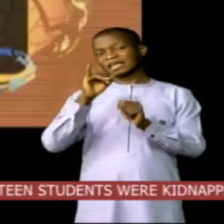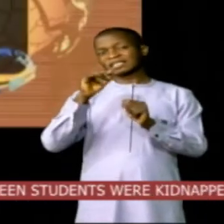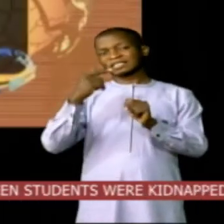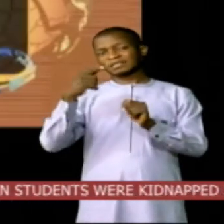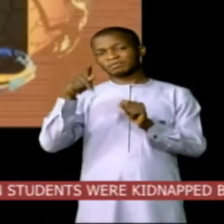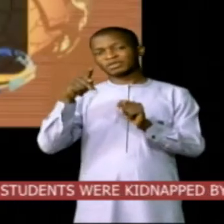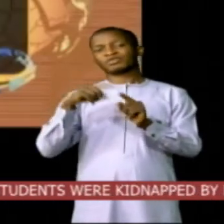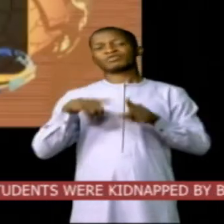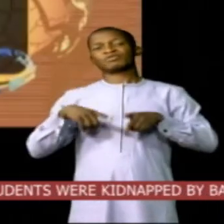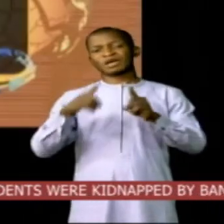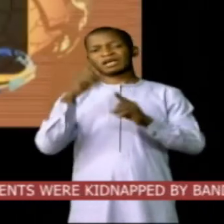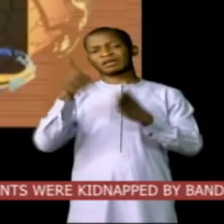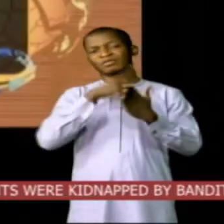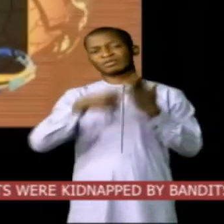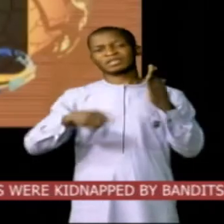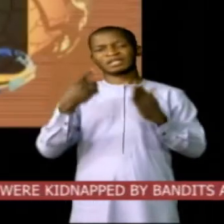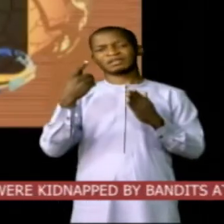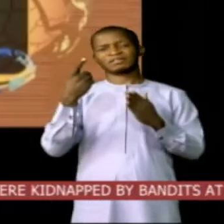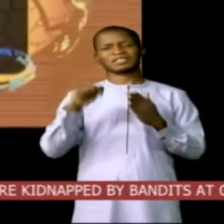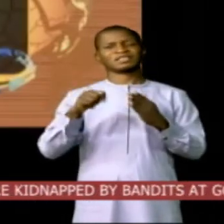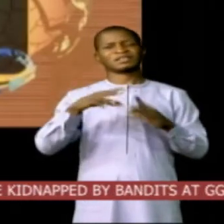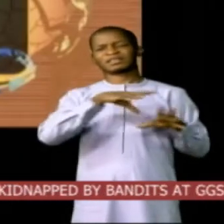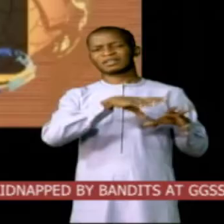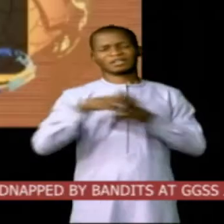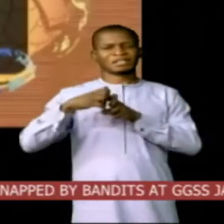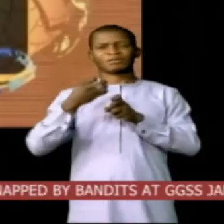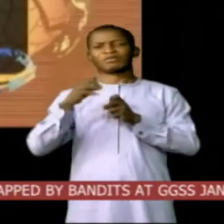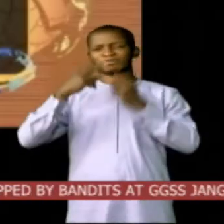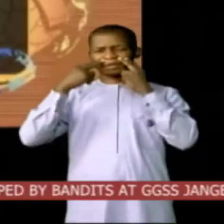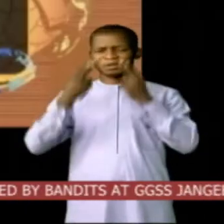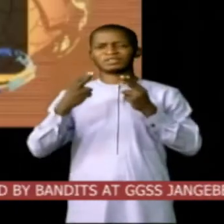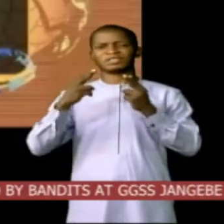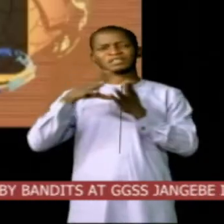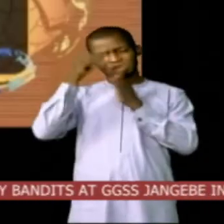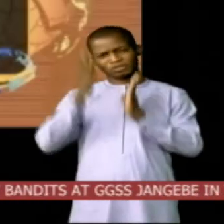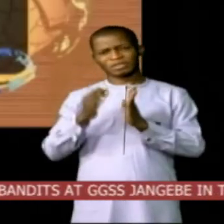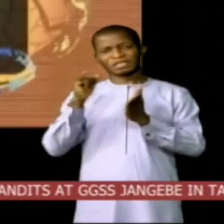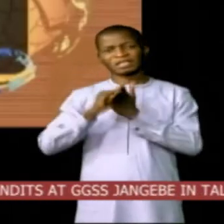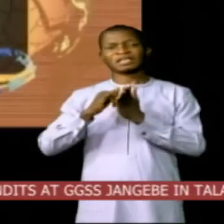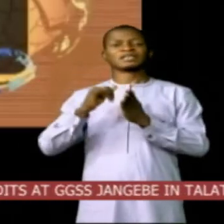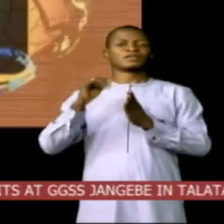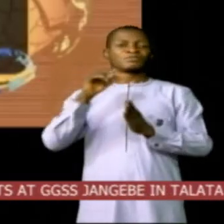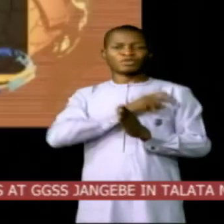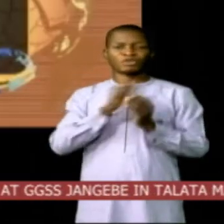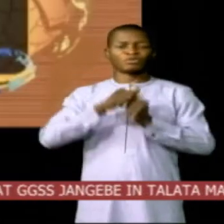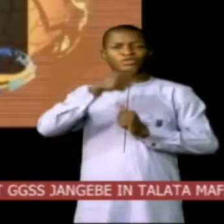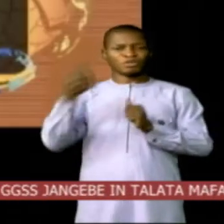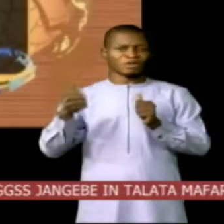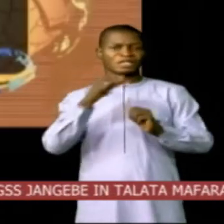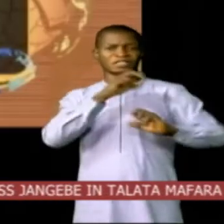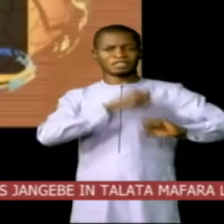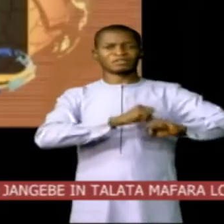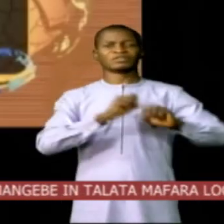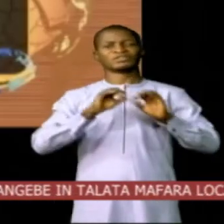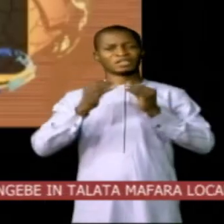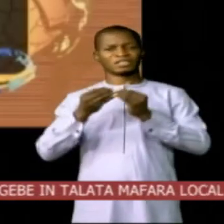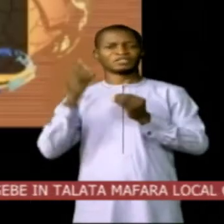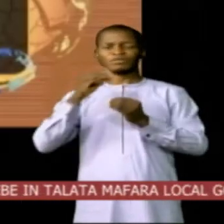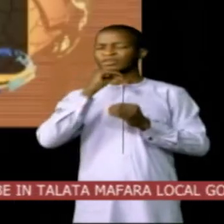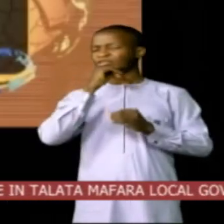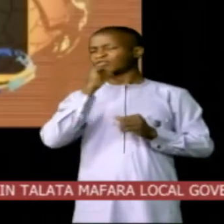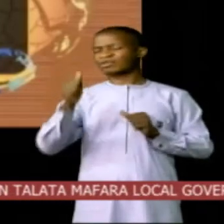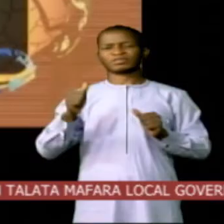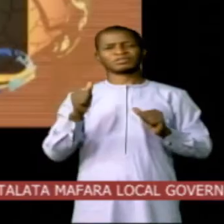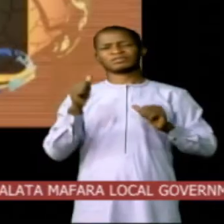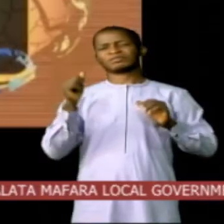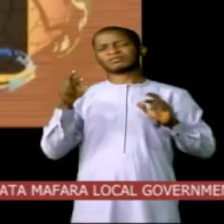of the innocent female students, assures that the police and other security forces will not relent until the abducted students